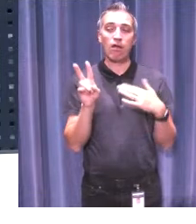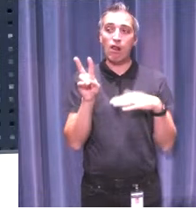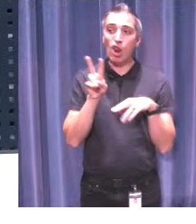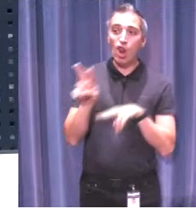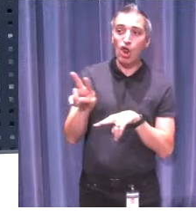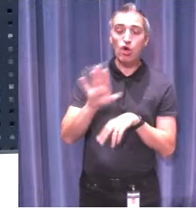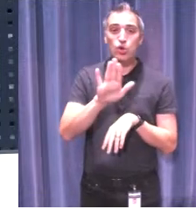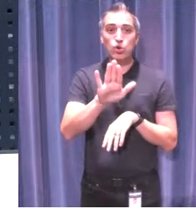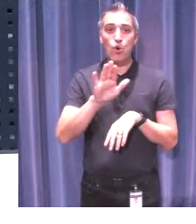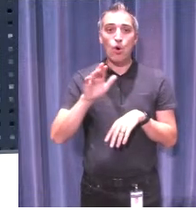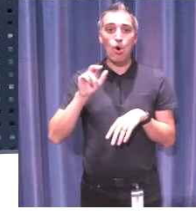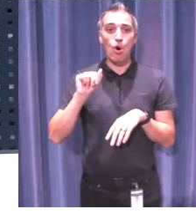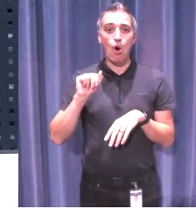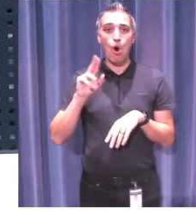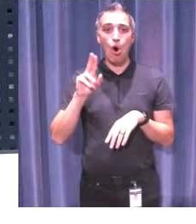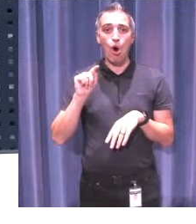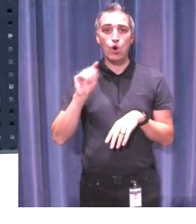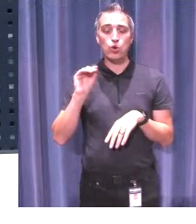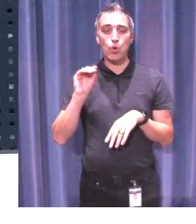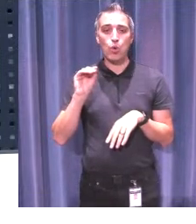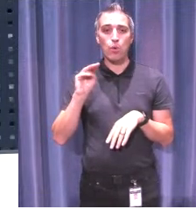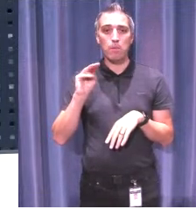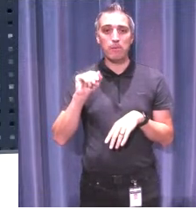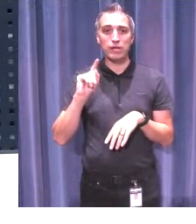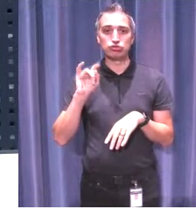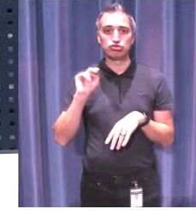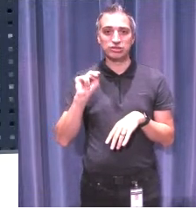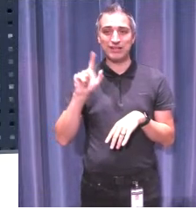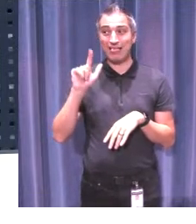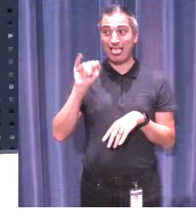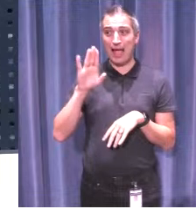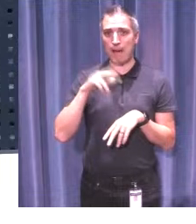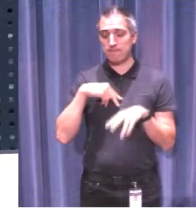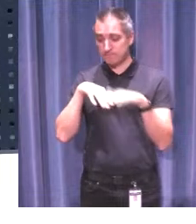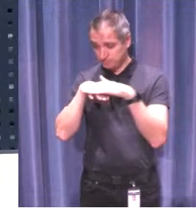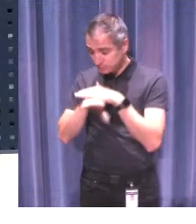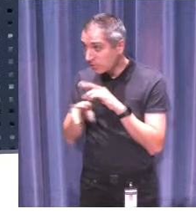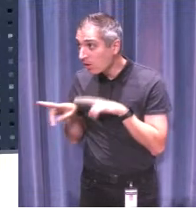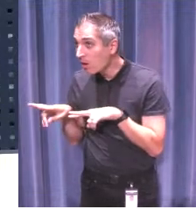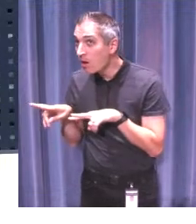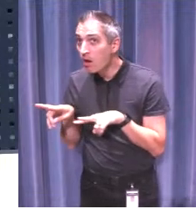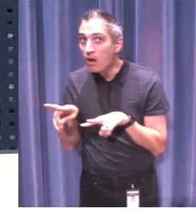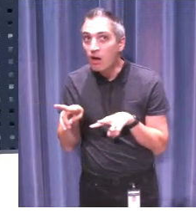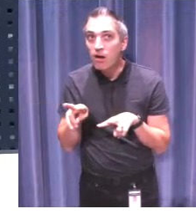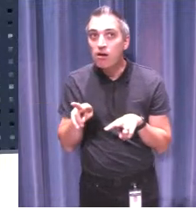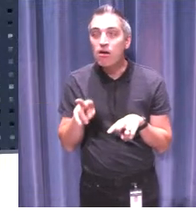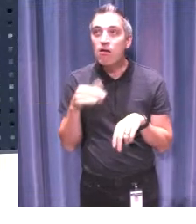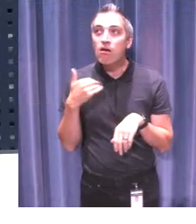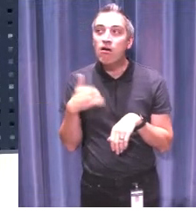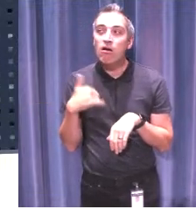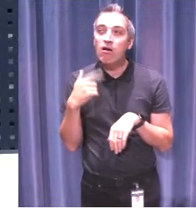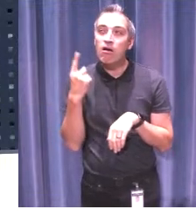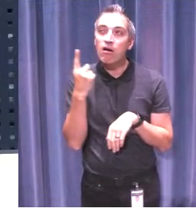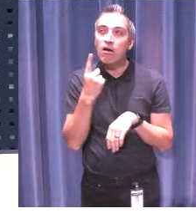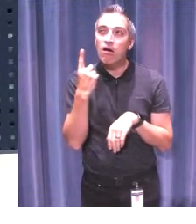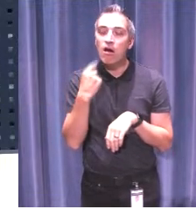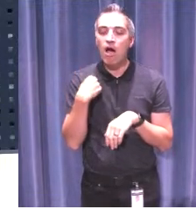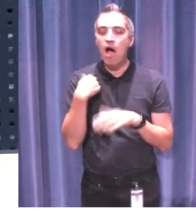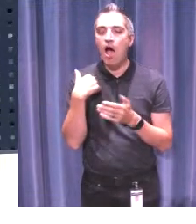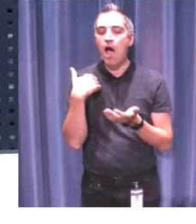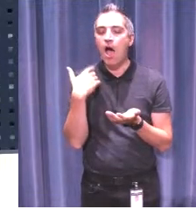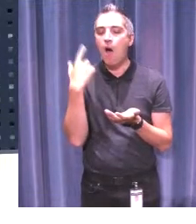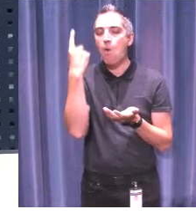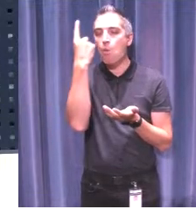automation shop, your lab, and I said to myself, gee, I wonder what the utilization